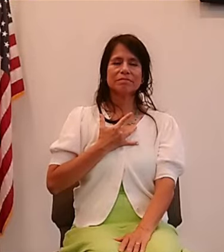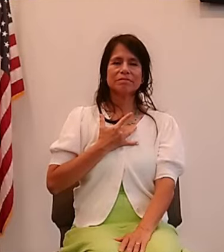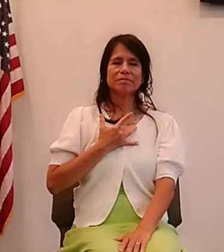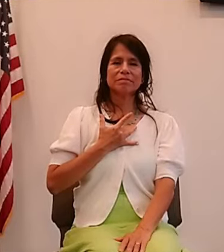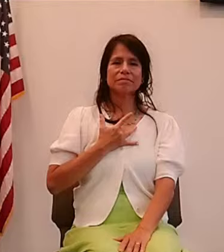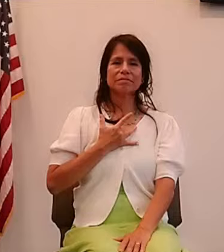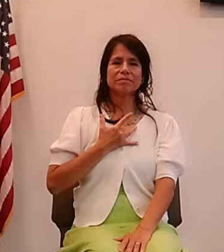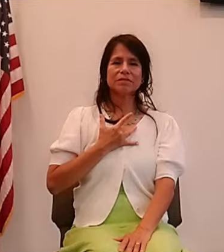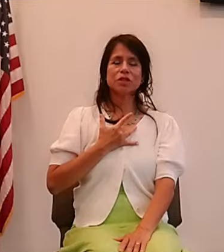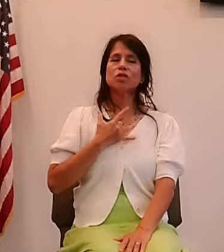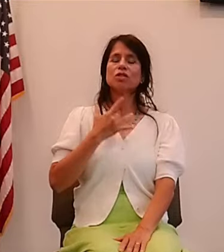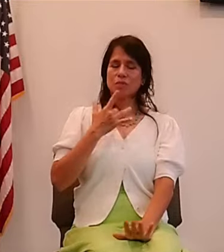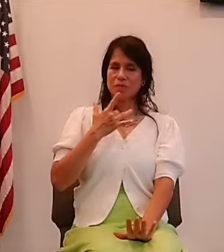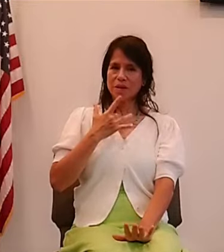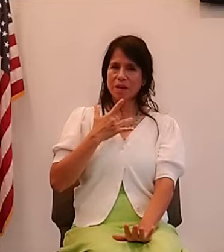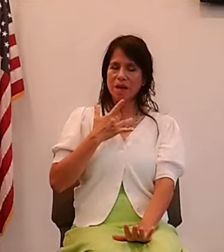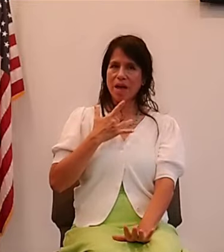next 6 weeks,